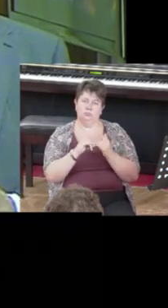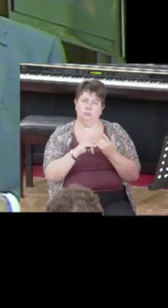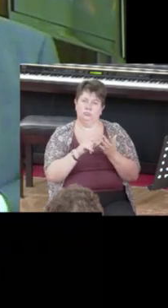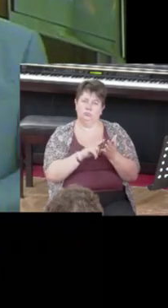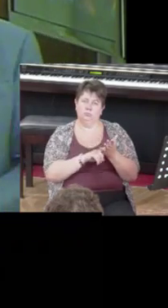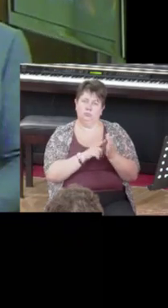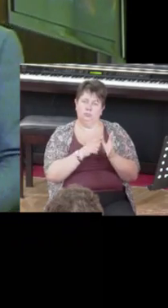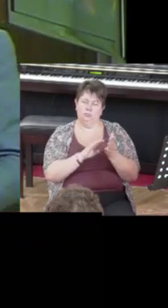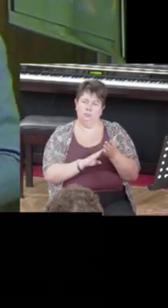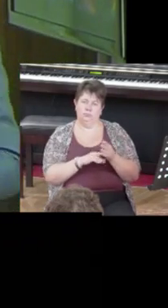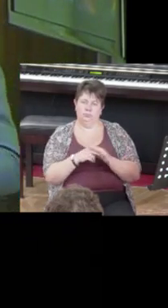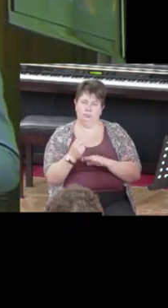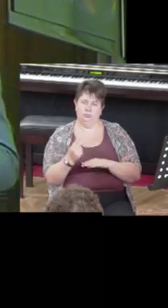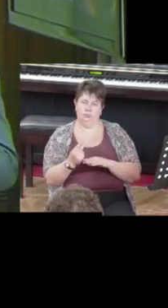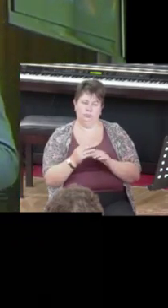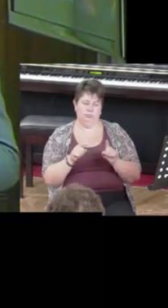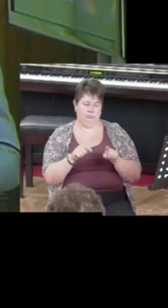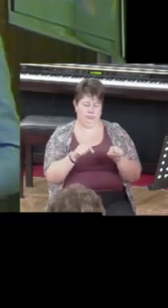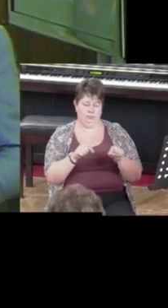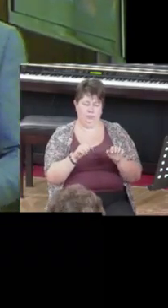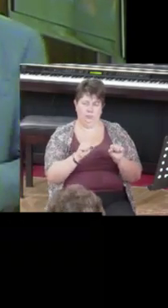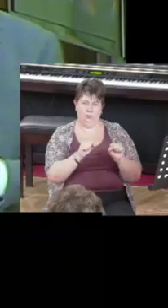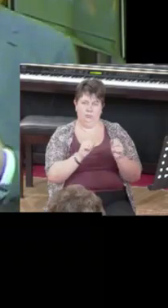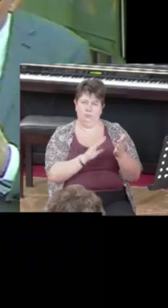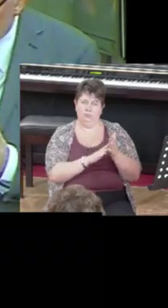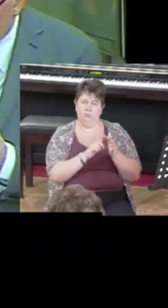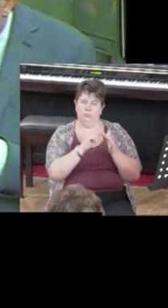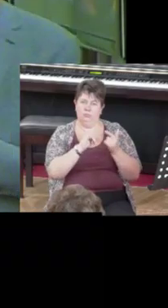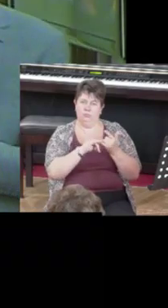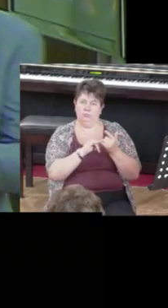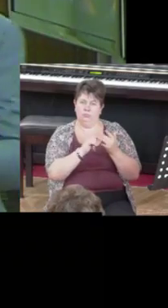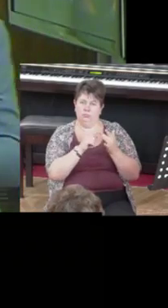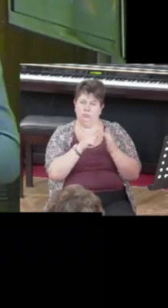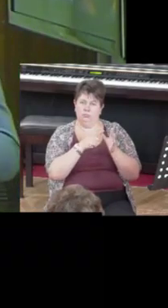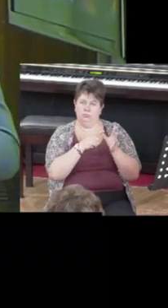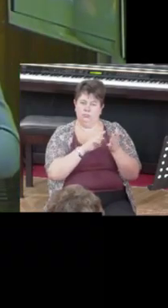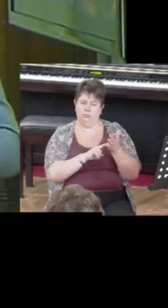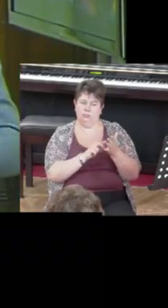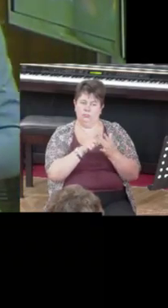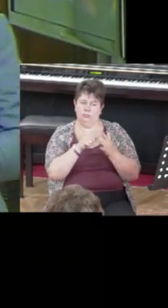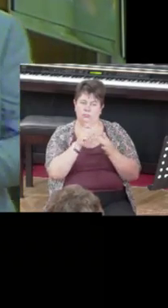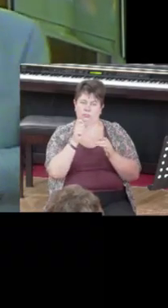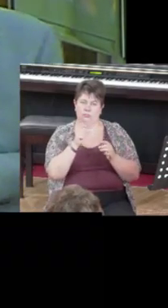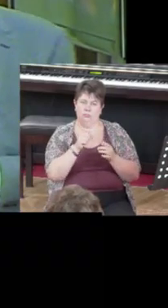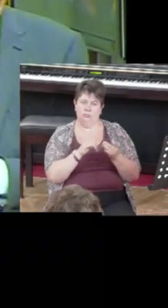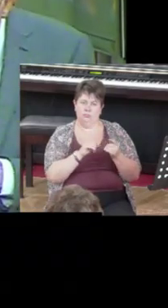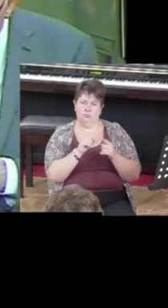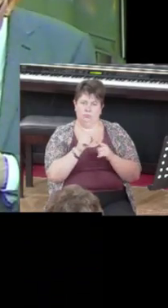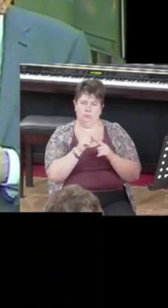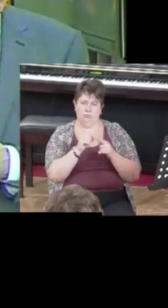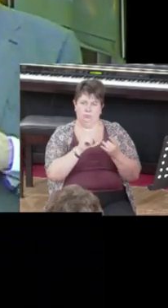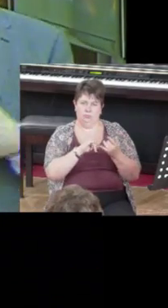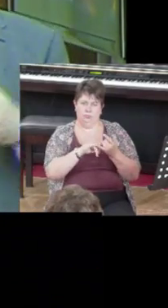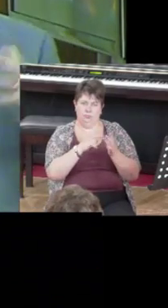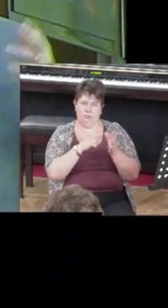psalm. It's a messianic psalm. It looks forward to a time beyond itself when